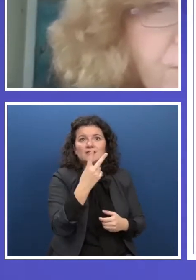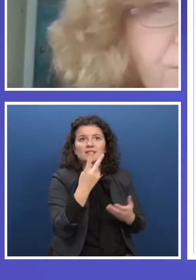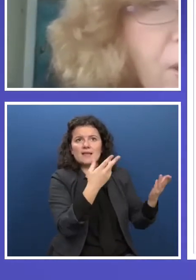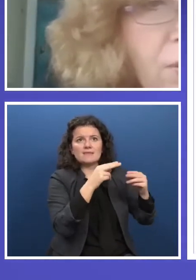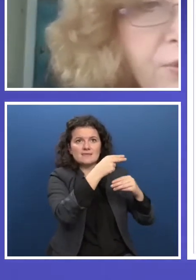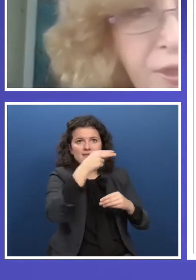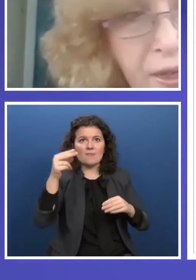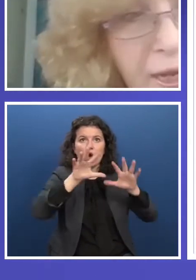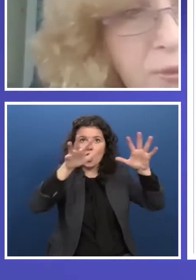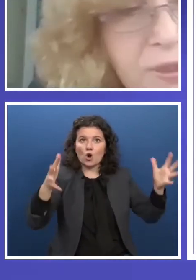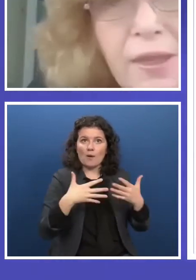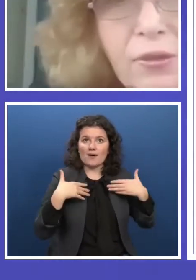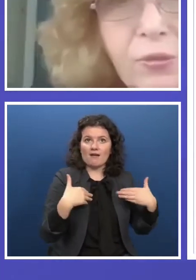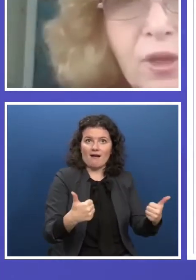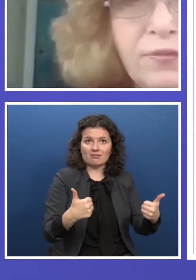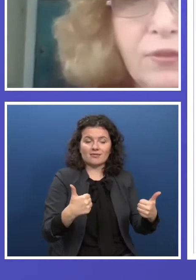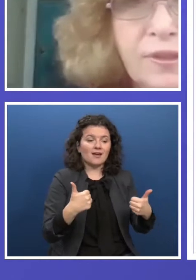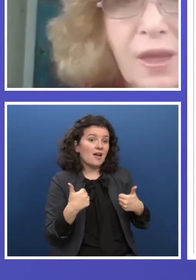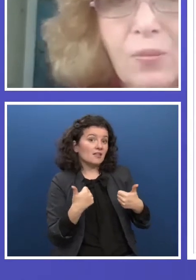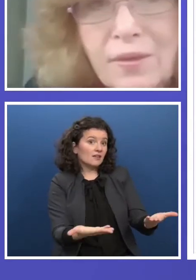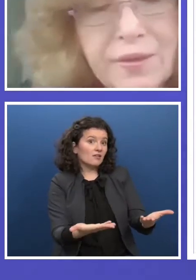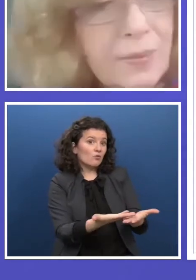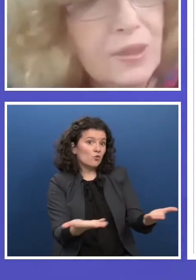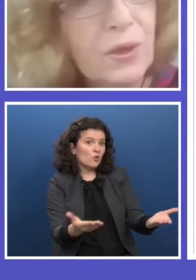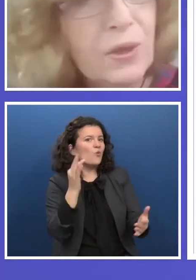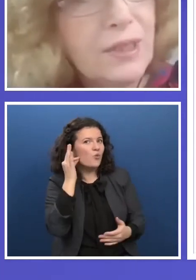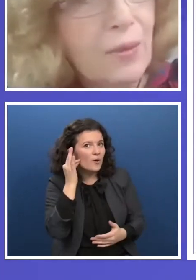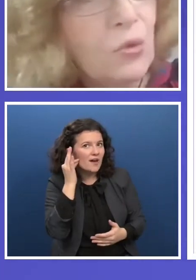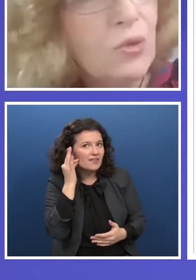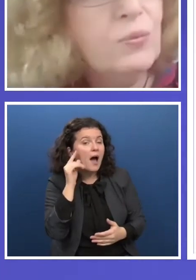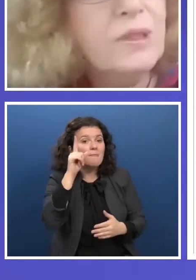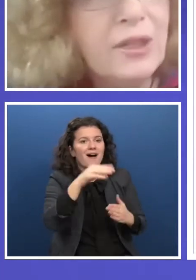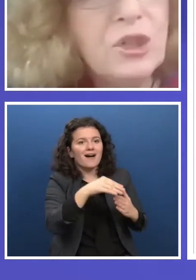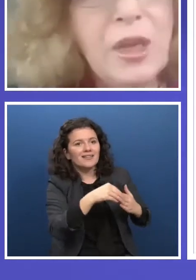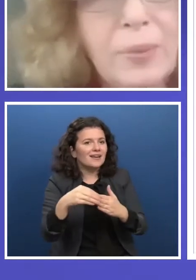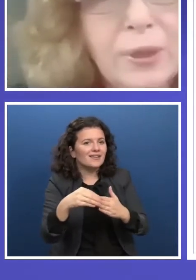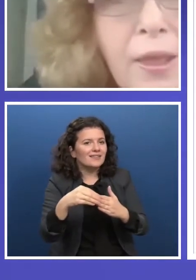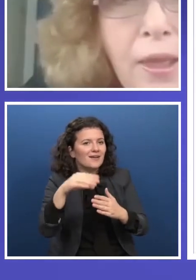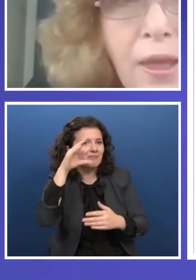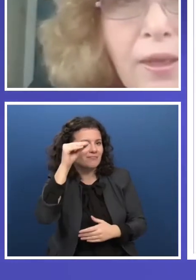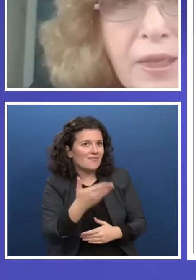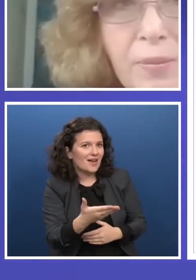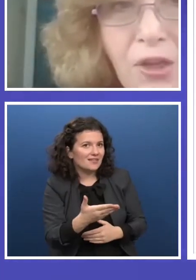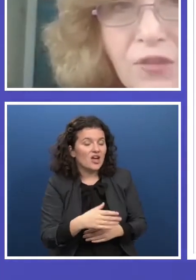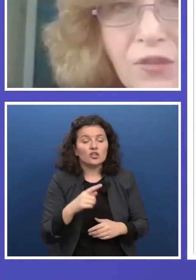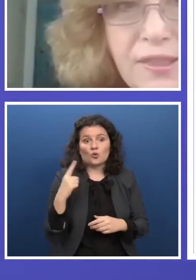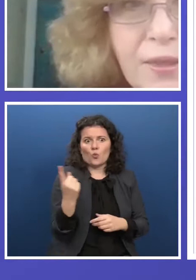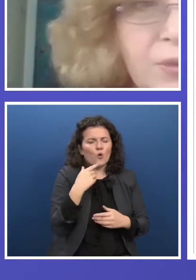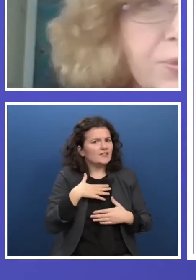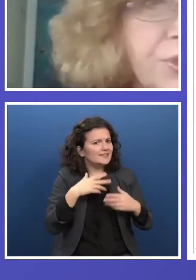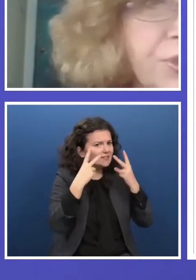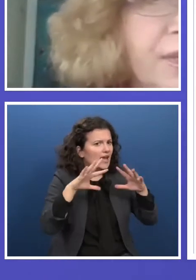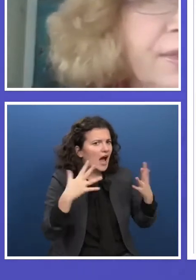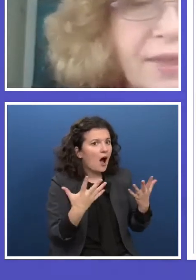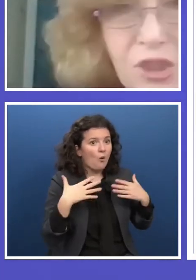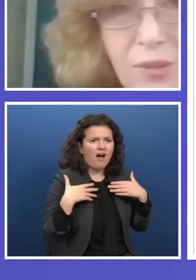literature review of gender and equity in the health workforce. And one of the themes that we looked at was leadership. In March of this year,